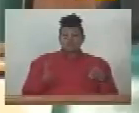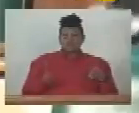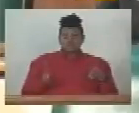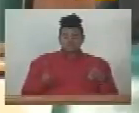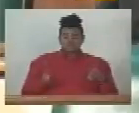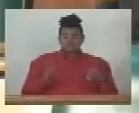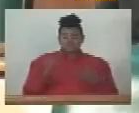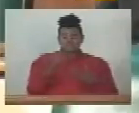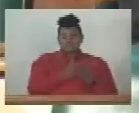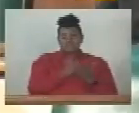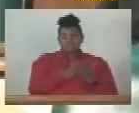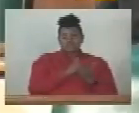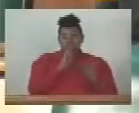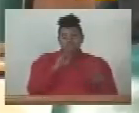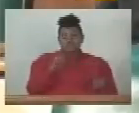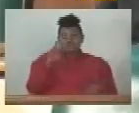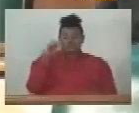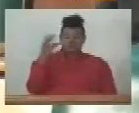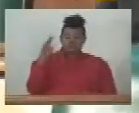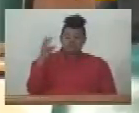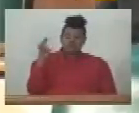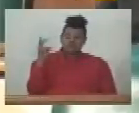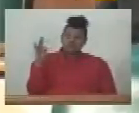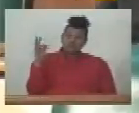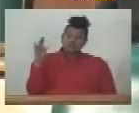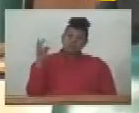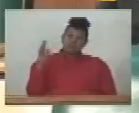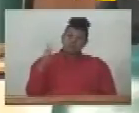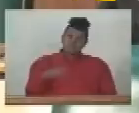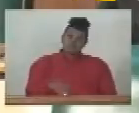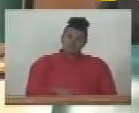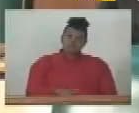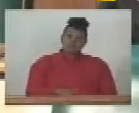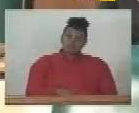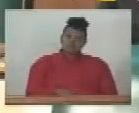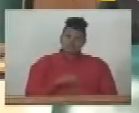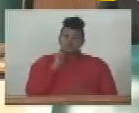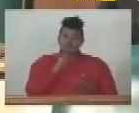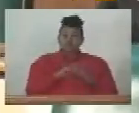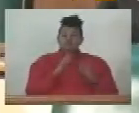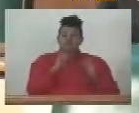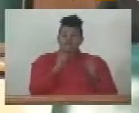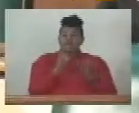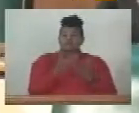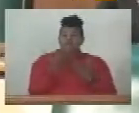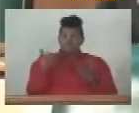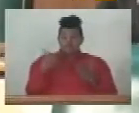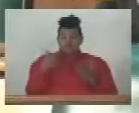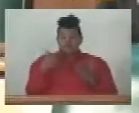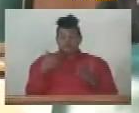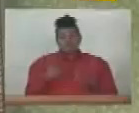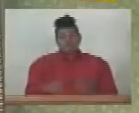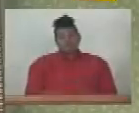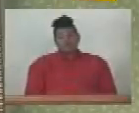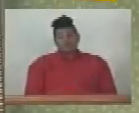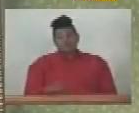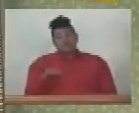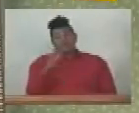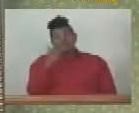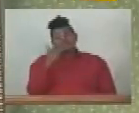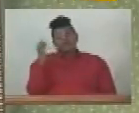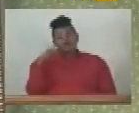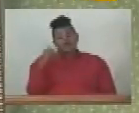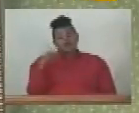Judiciary Salaries Order 2017, notice of which I gave earlier. Those in